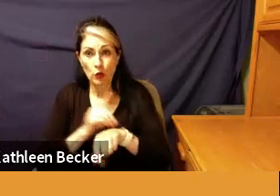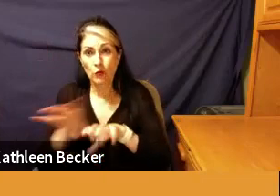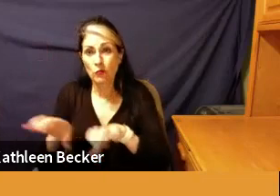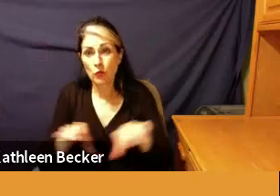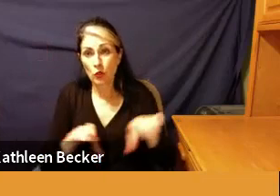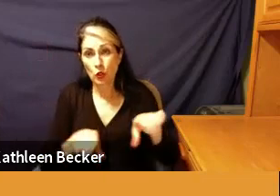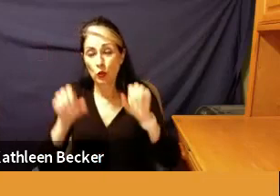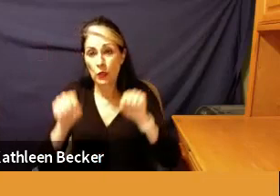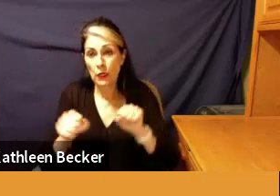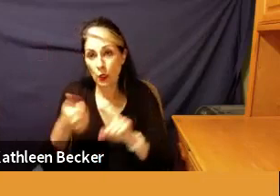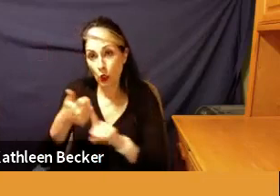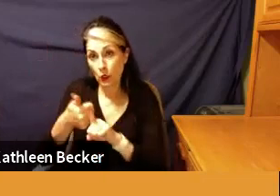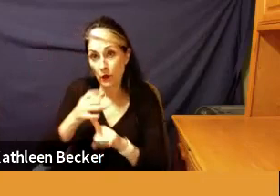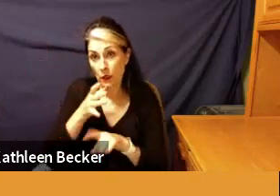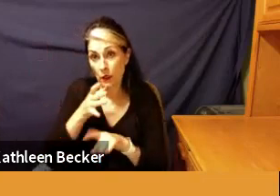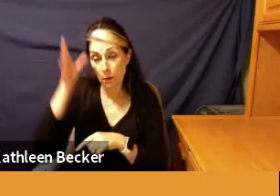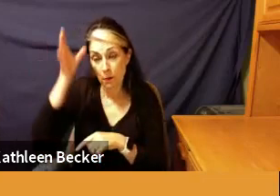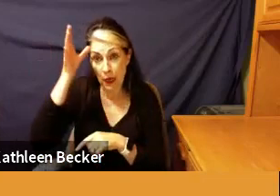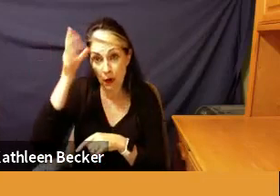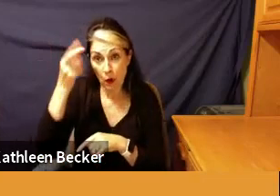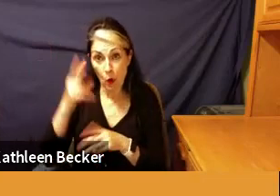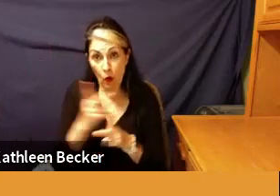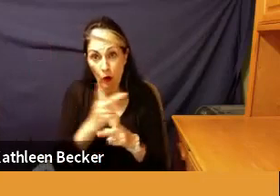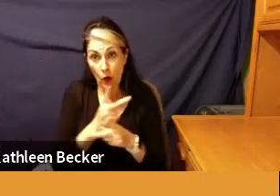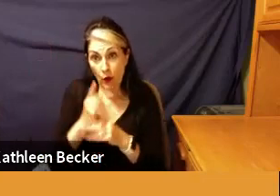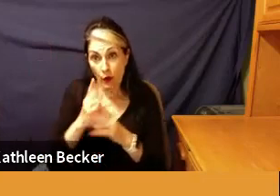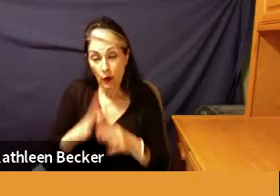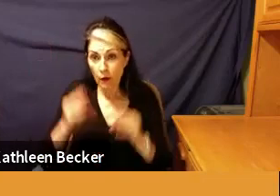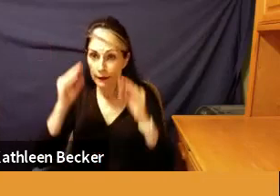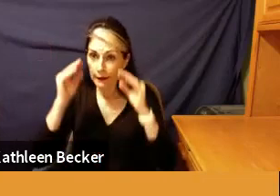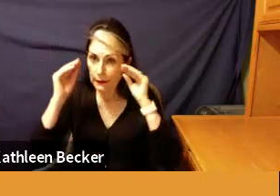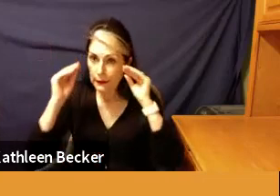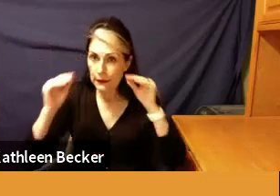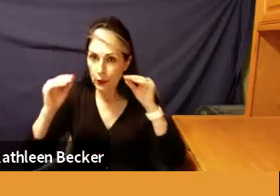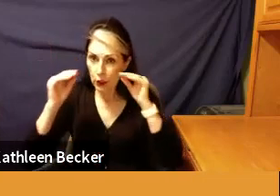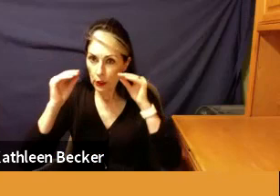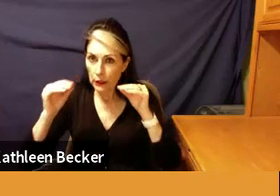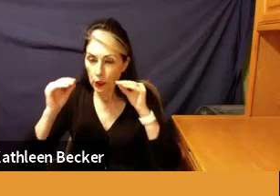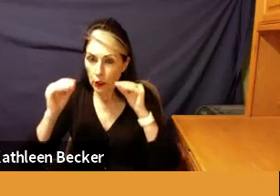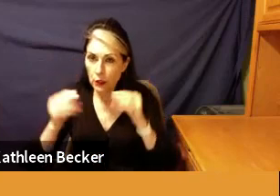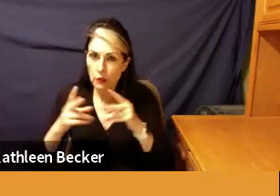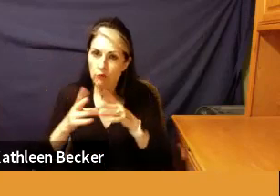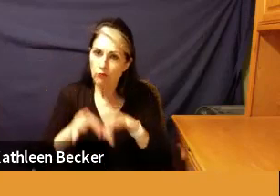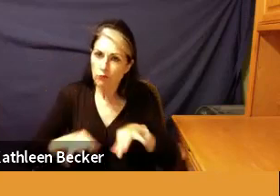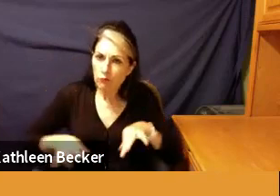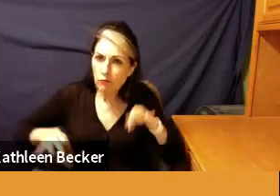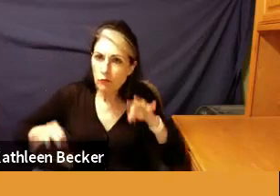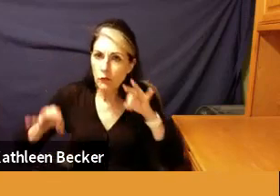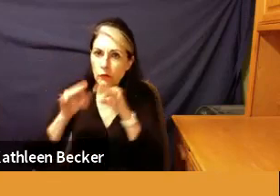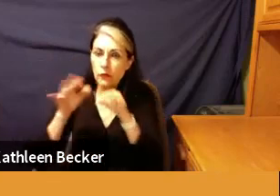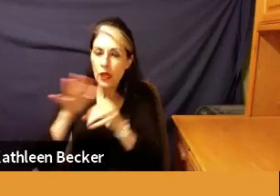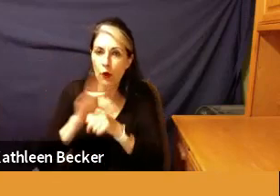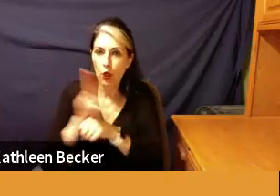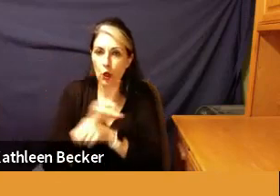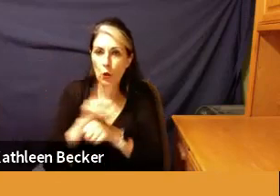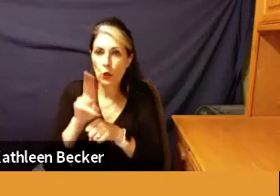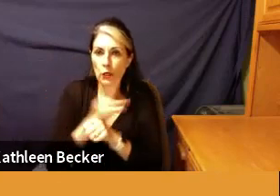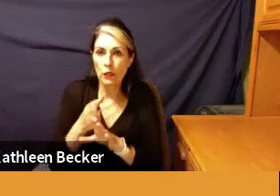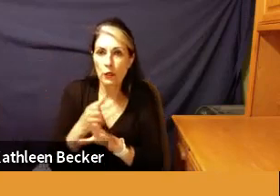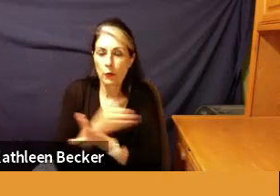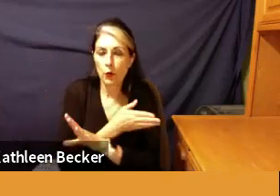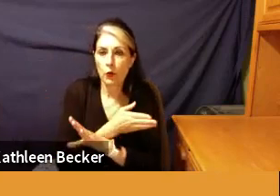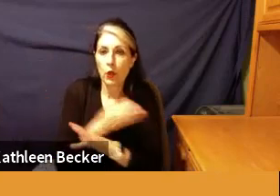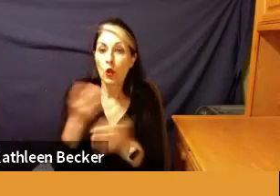So you as the parents or as the guardians would be teaching them these very, very important areas by using this free resource